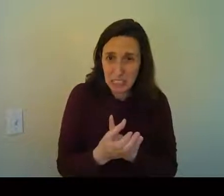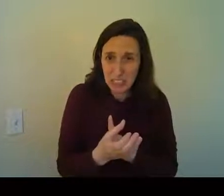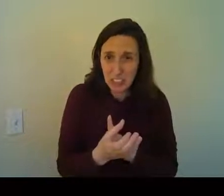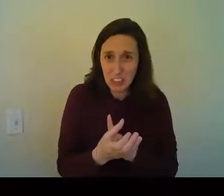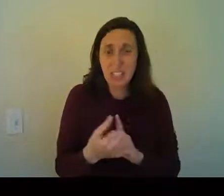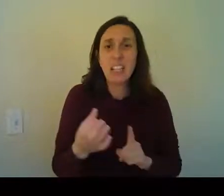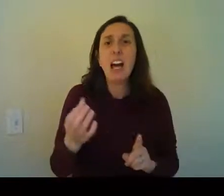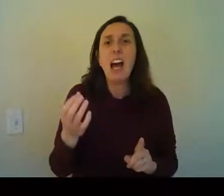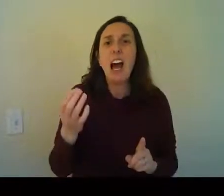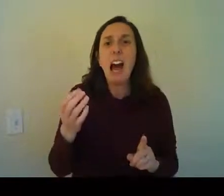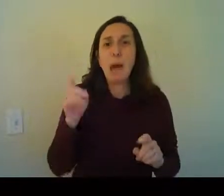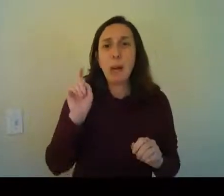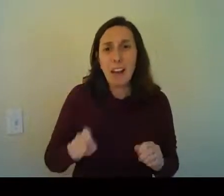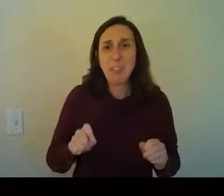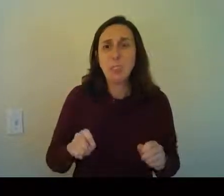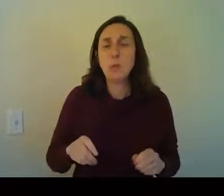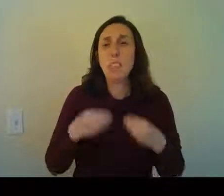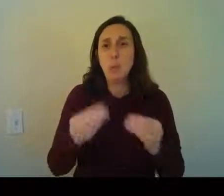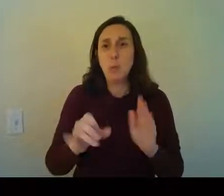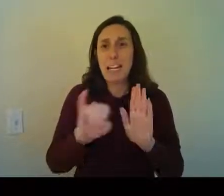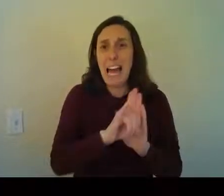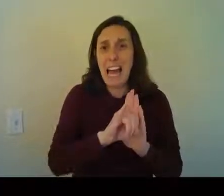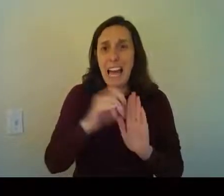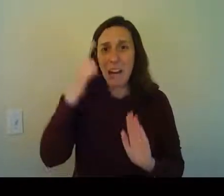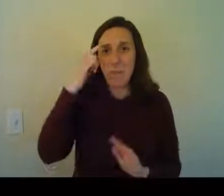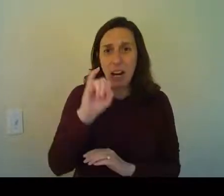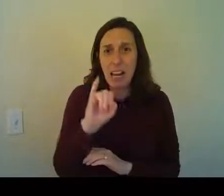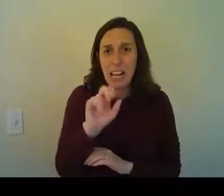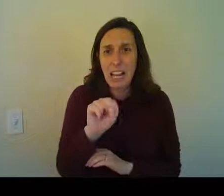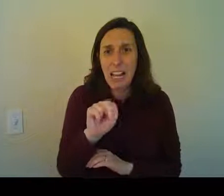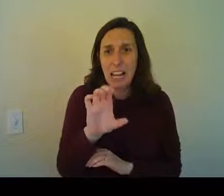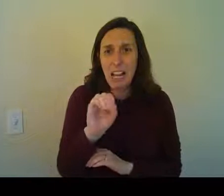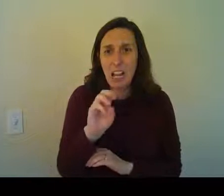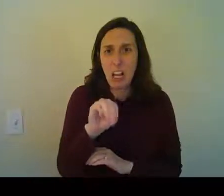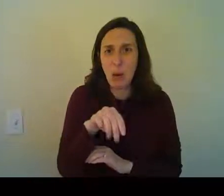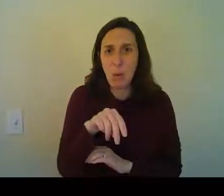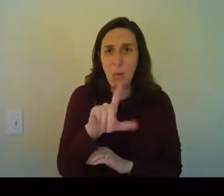incomplete, which means that we keep working on the stuff into the summer semester a little bit.